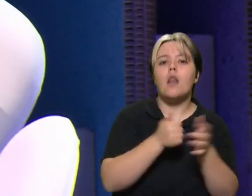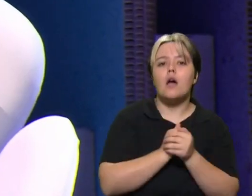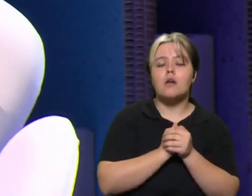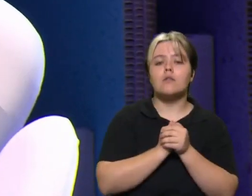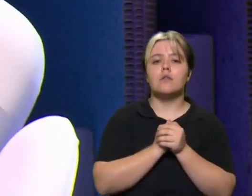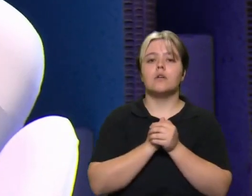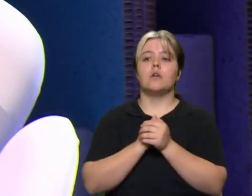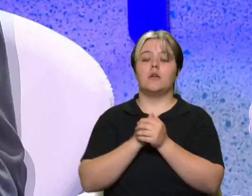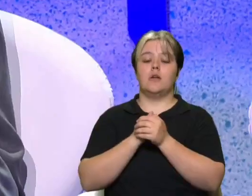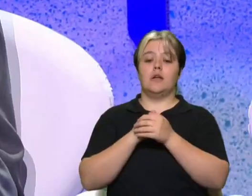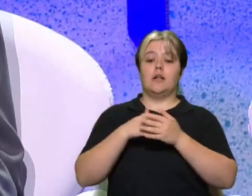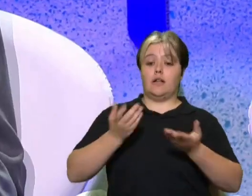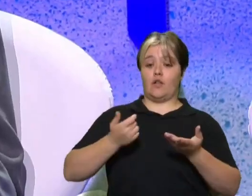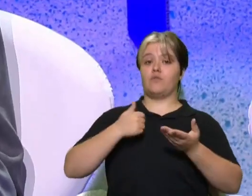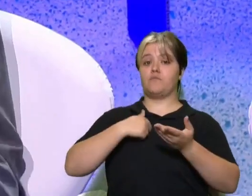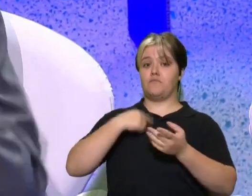political